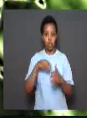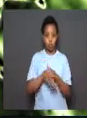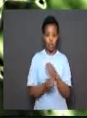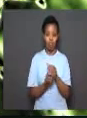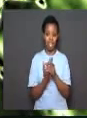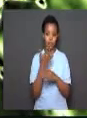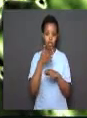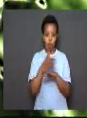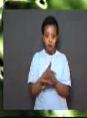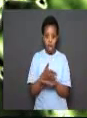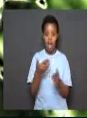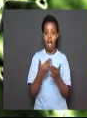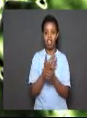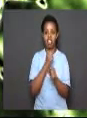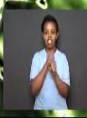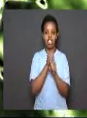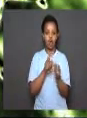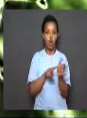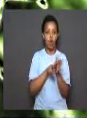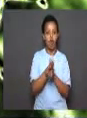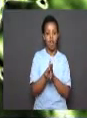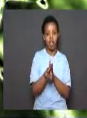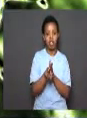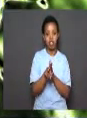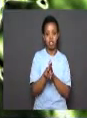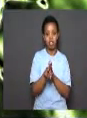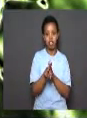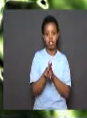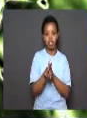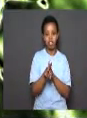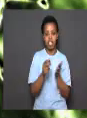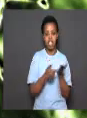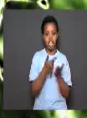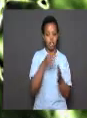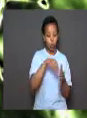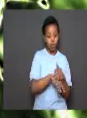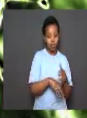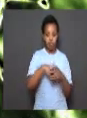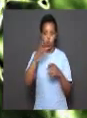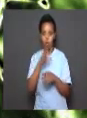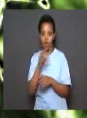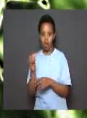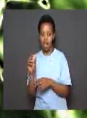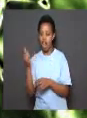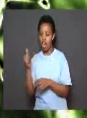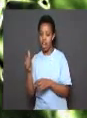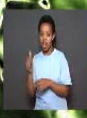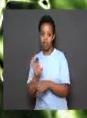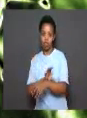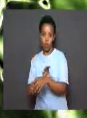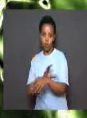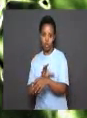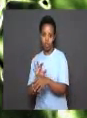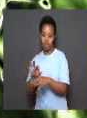organism, the newly formed virus can escape and go on to infect